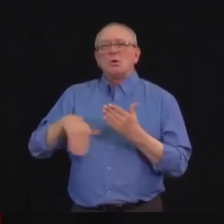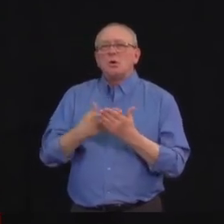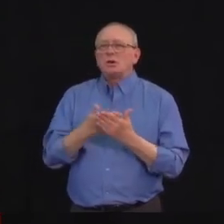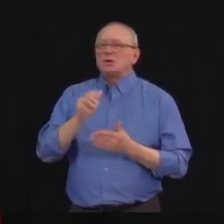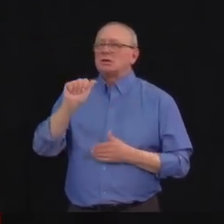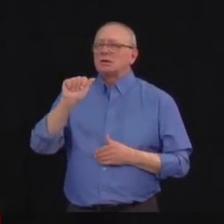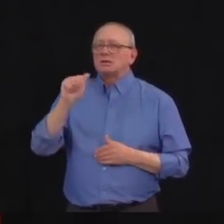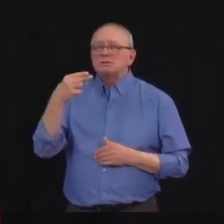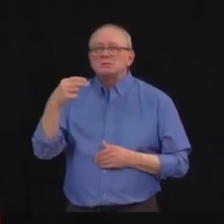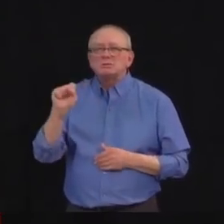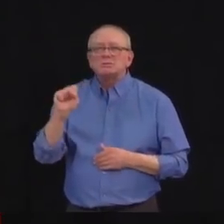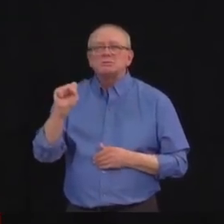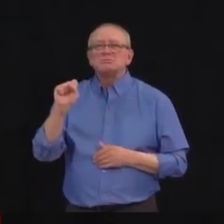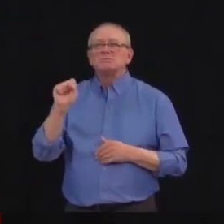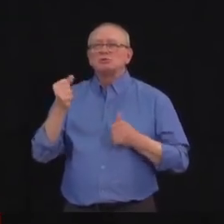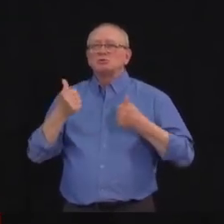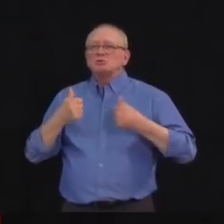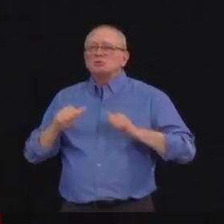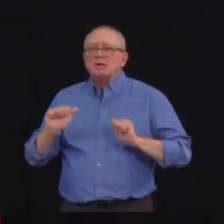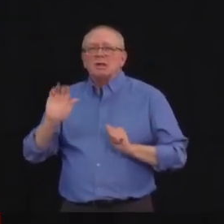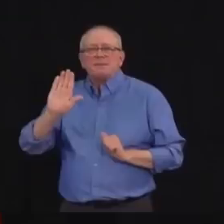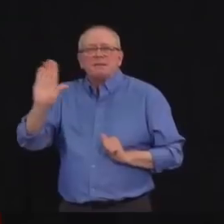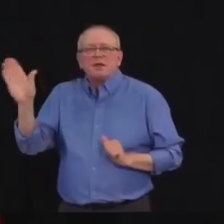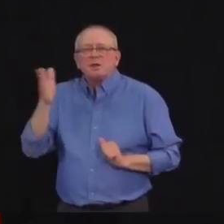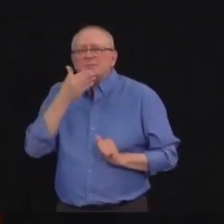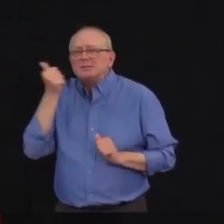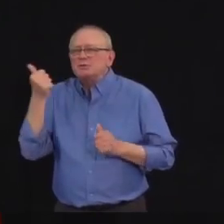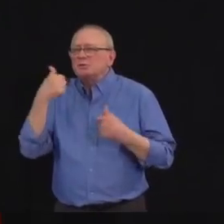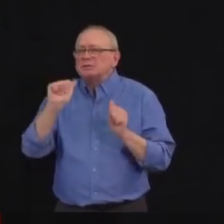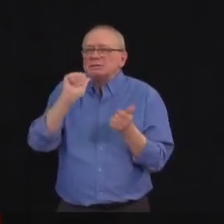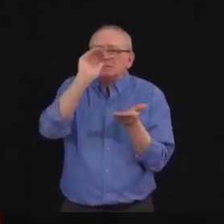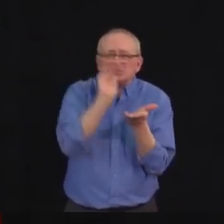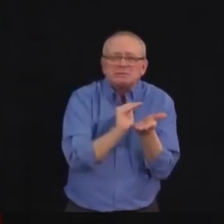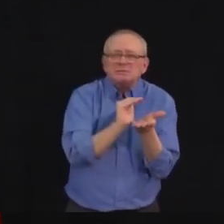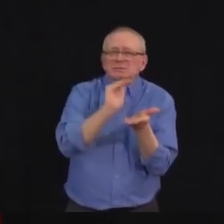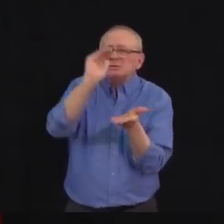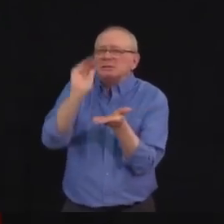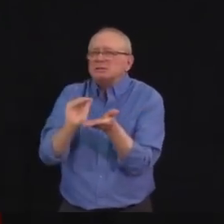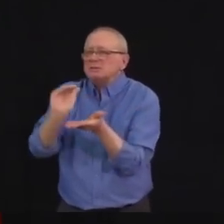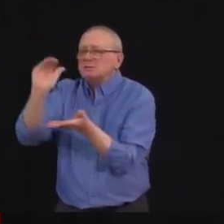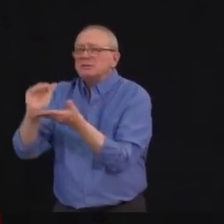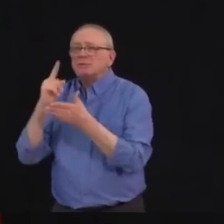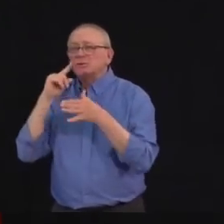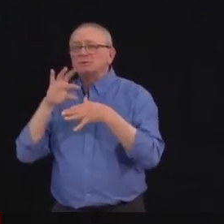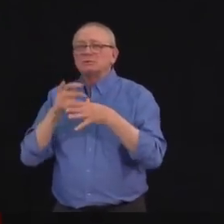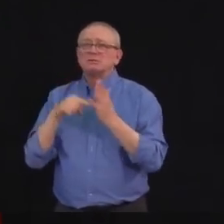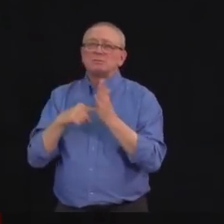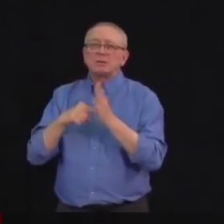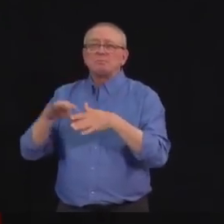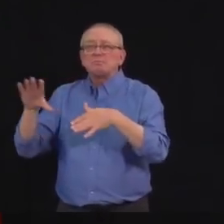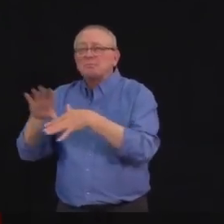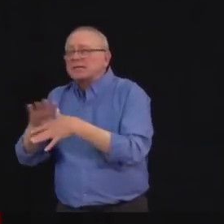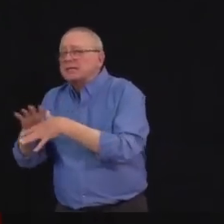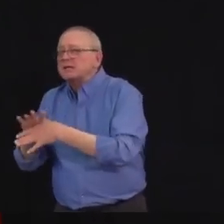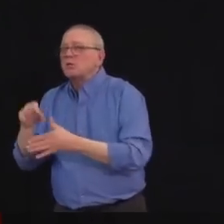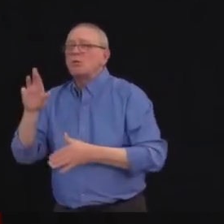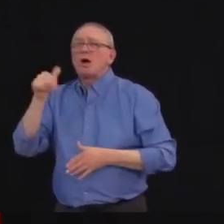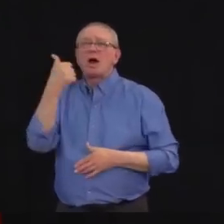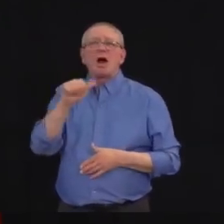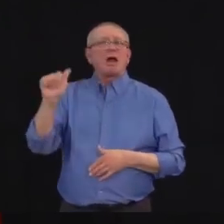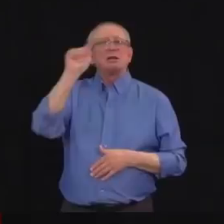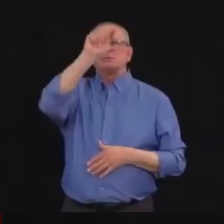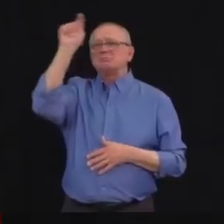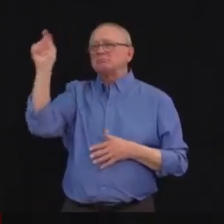in households linked to the Cargill plant and other outbreaks, and to protect the health of everyone involved. Many of